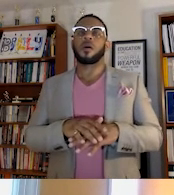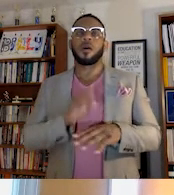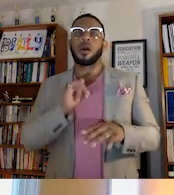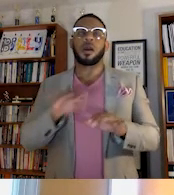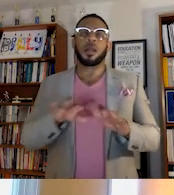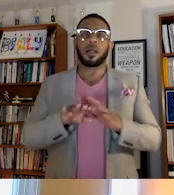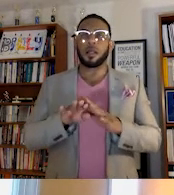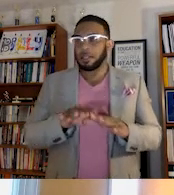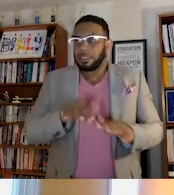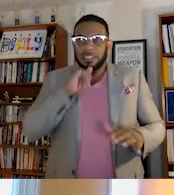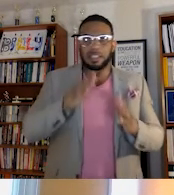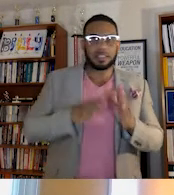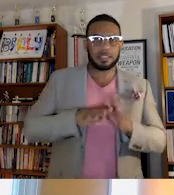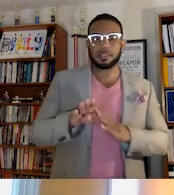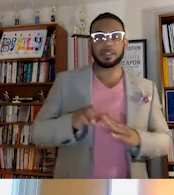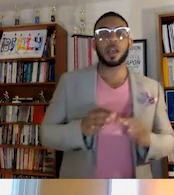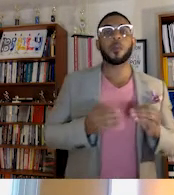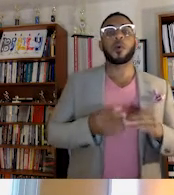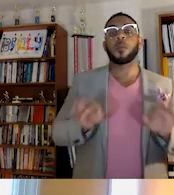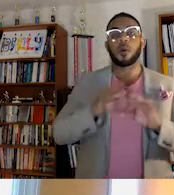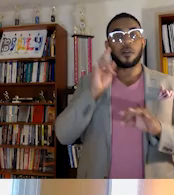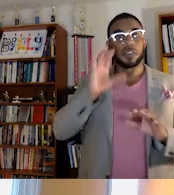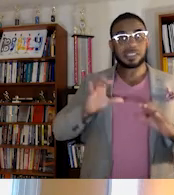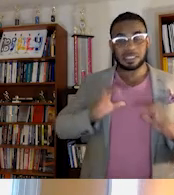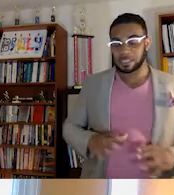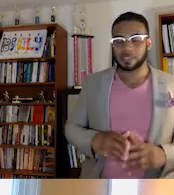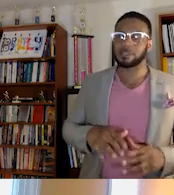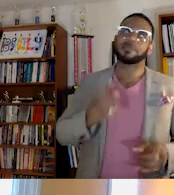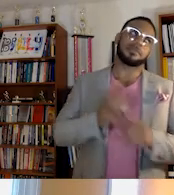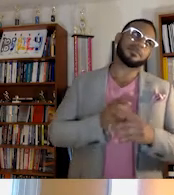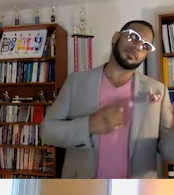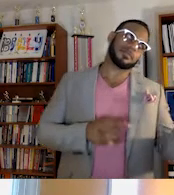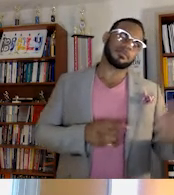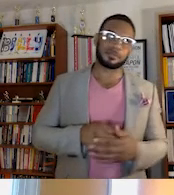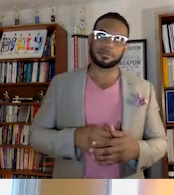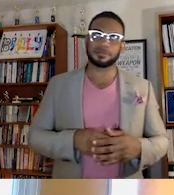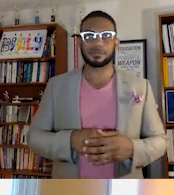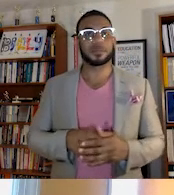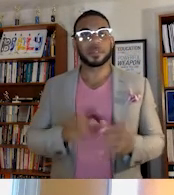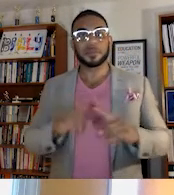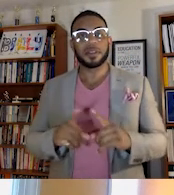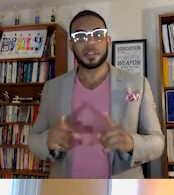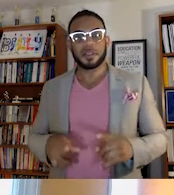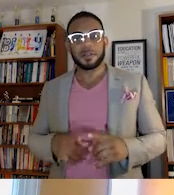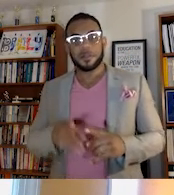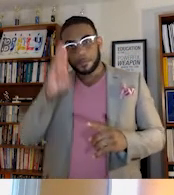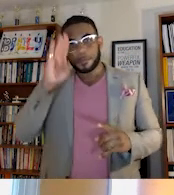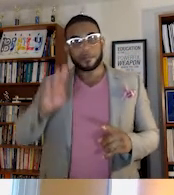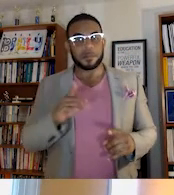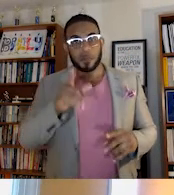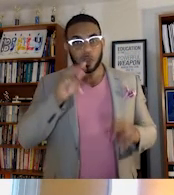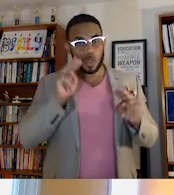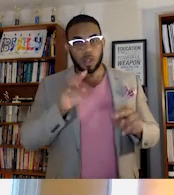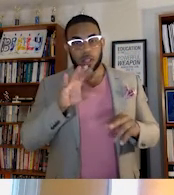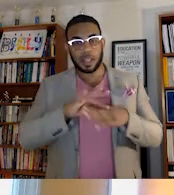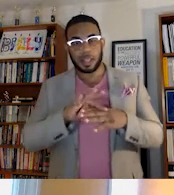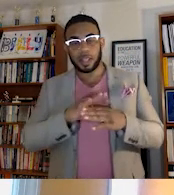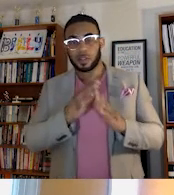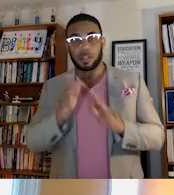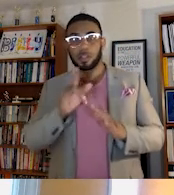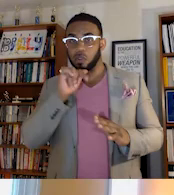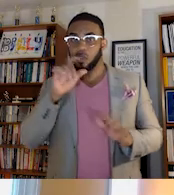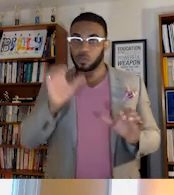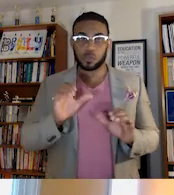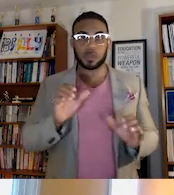they escalate things. And more respectful of citizens. Exactly. But, you look at that contrast,